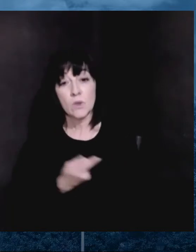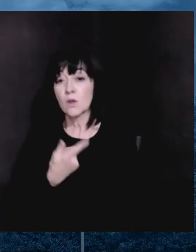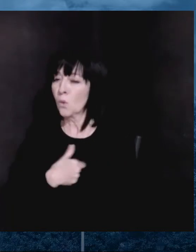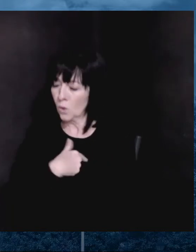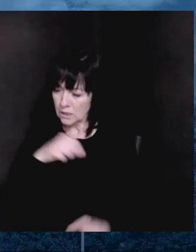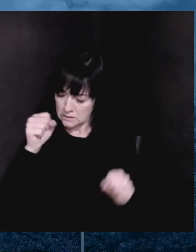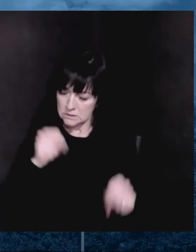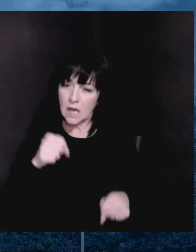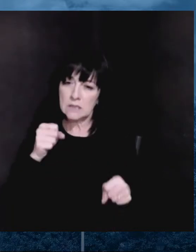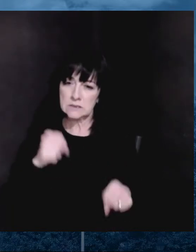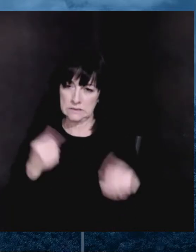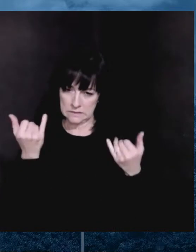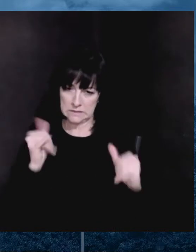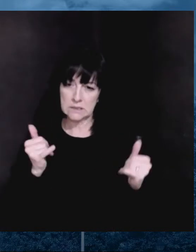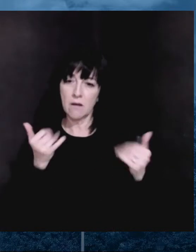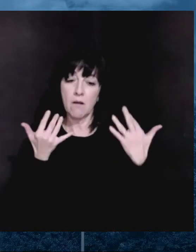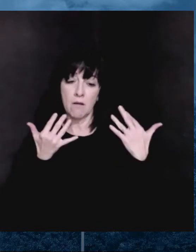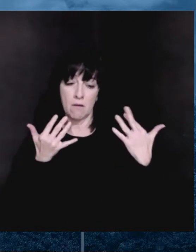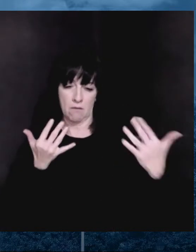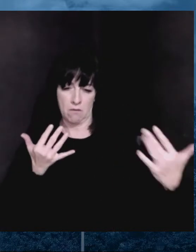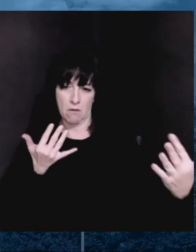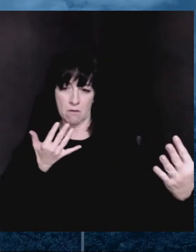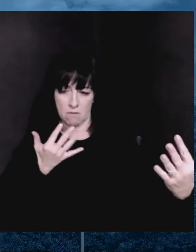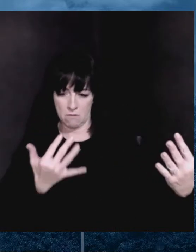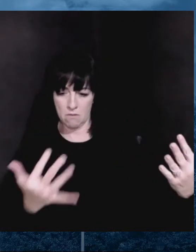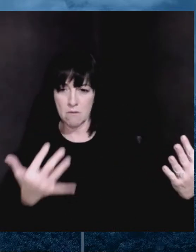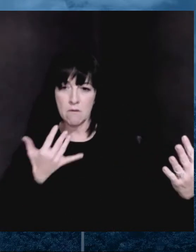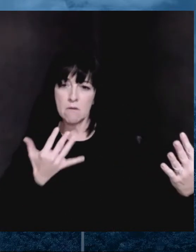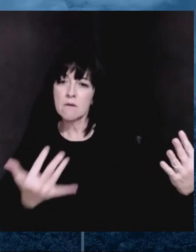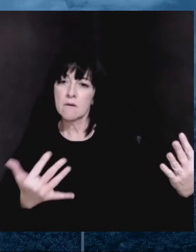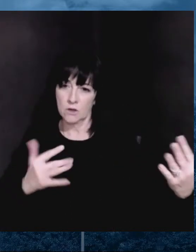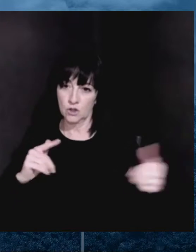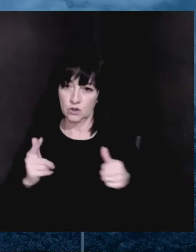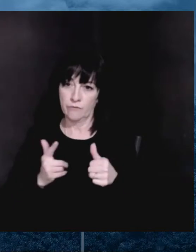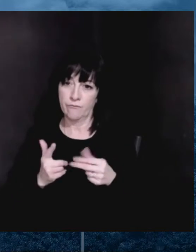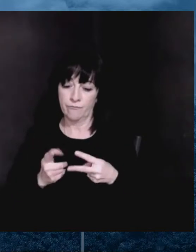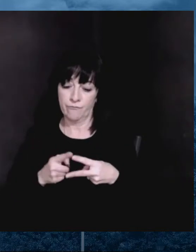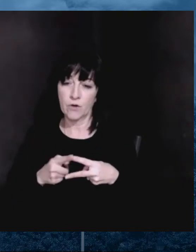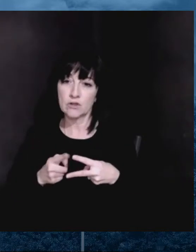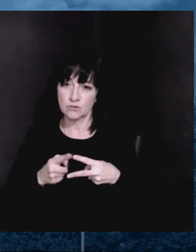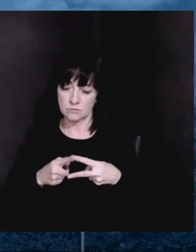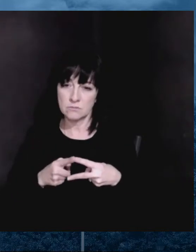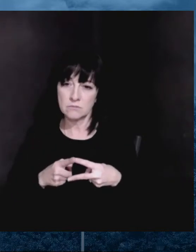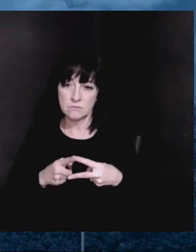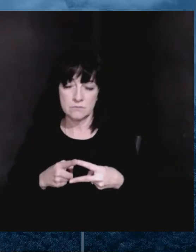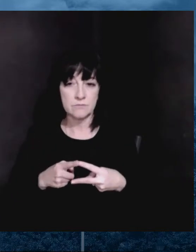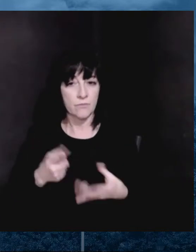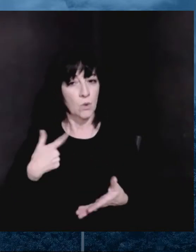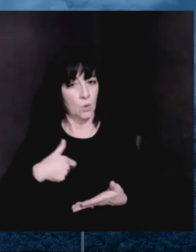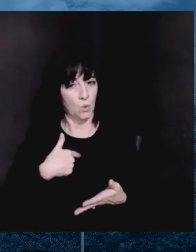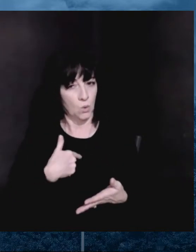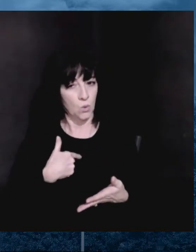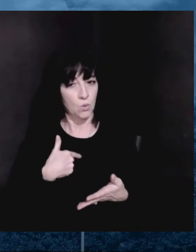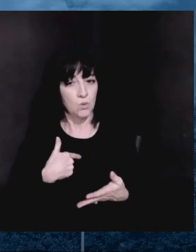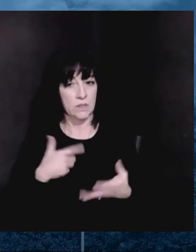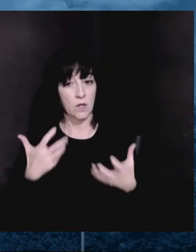can. So again, the track we're on right now, what we're calling our sprint to